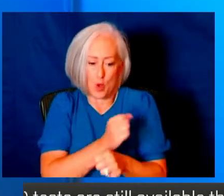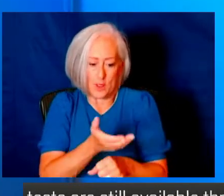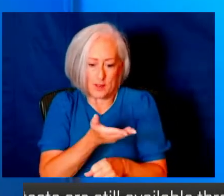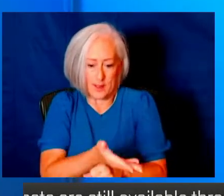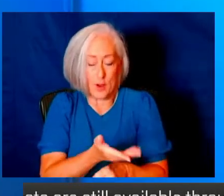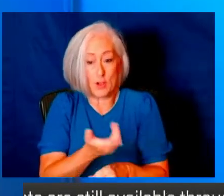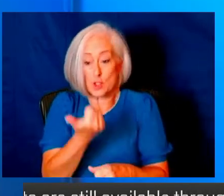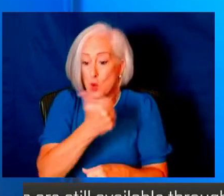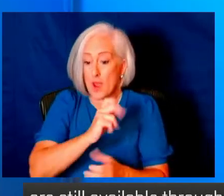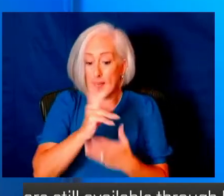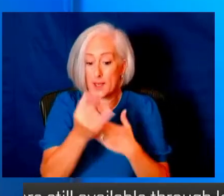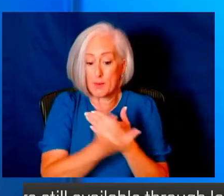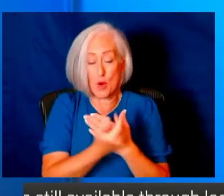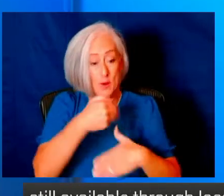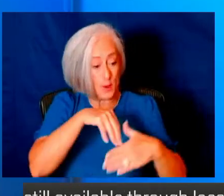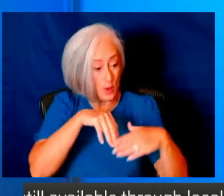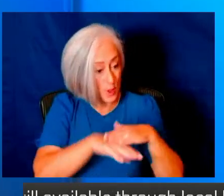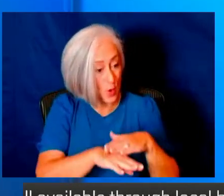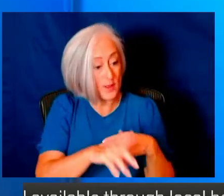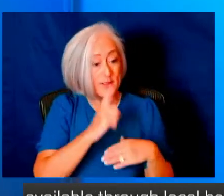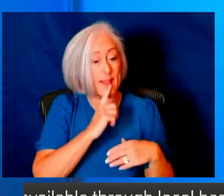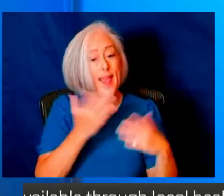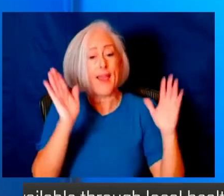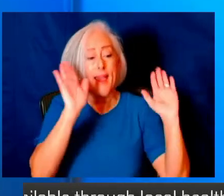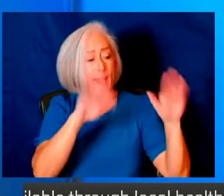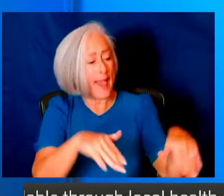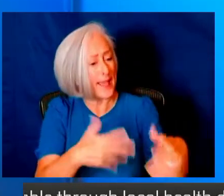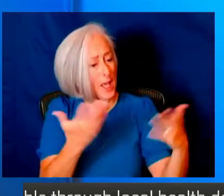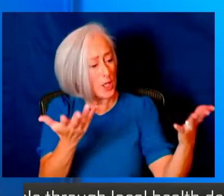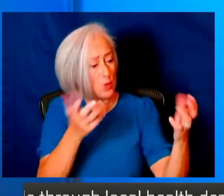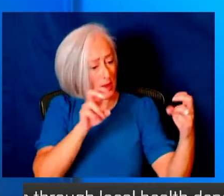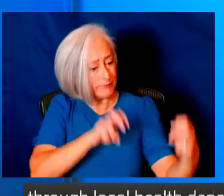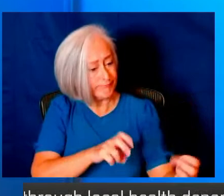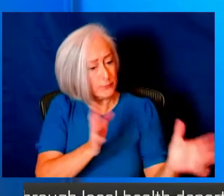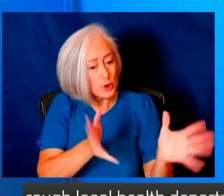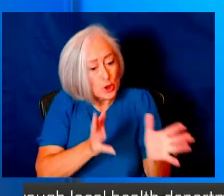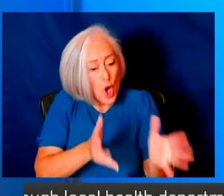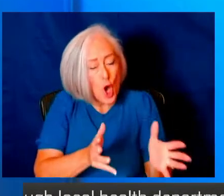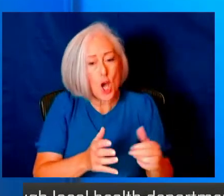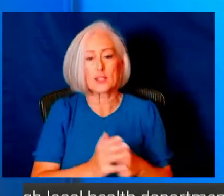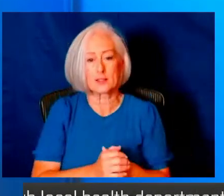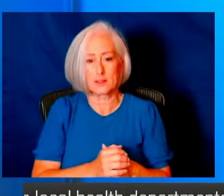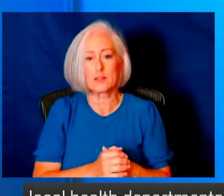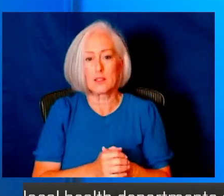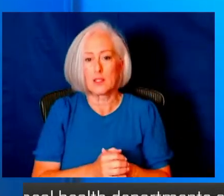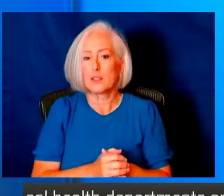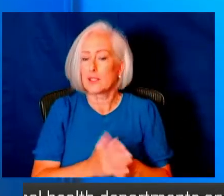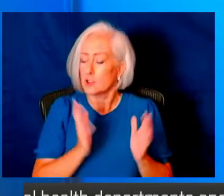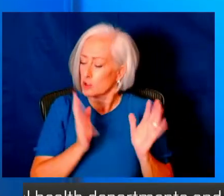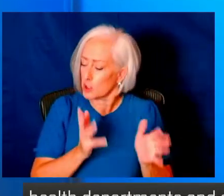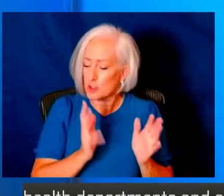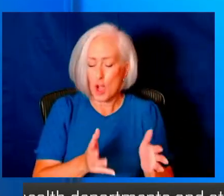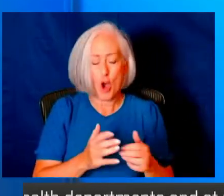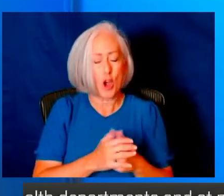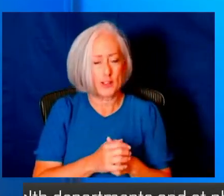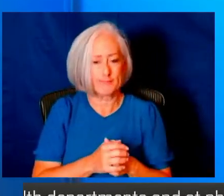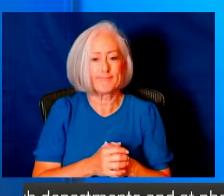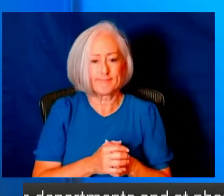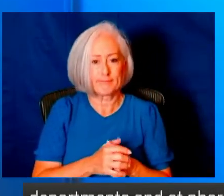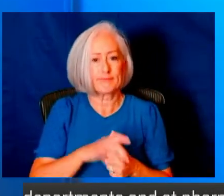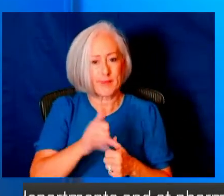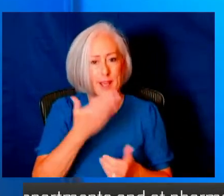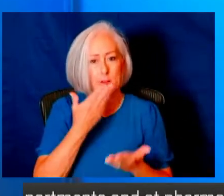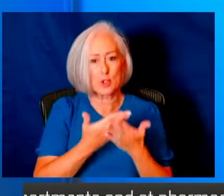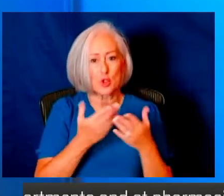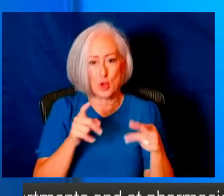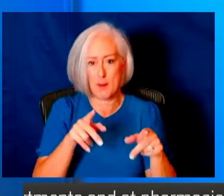jail and just say, hey, let's talk. Let's sit here at the table and talk about this. I think those are good opportunities. Like